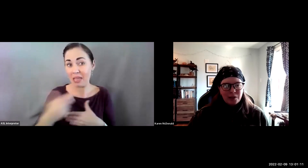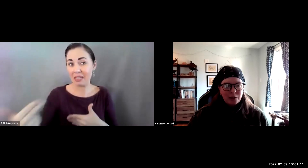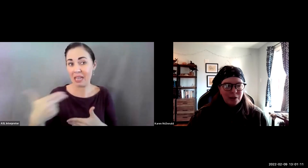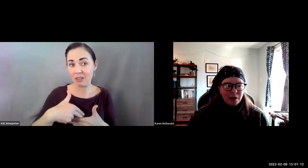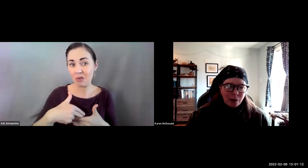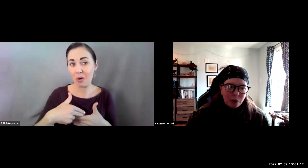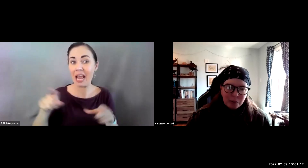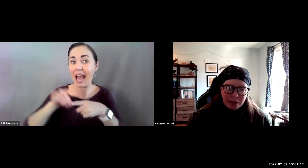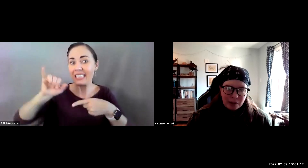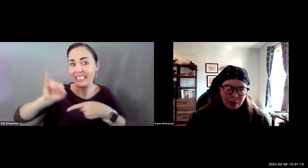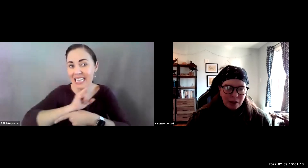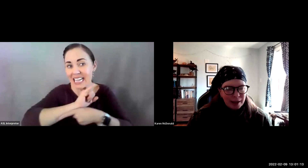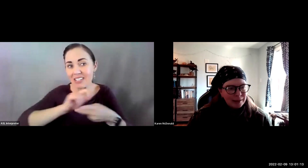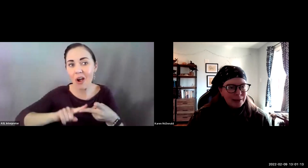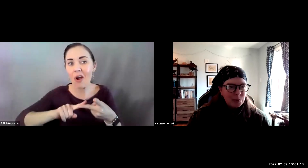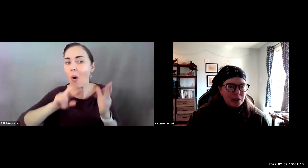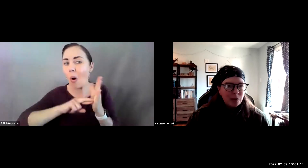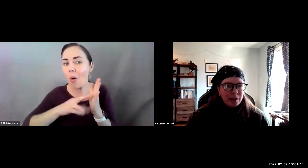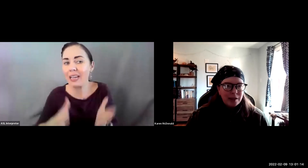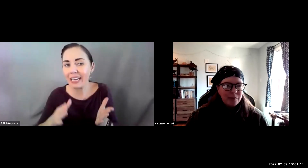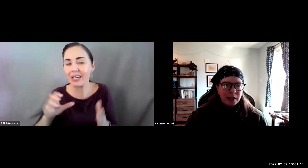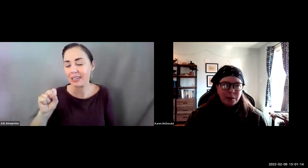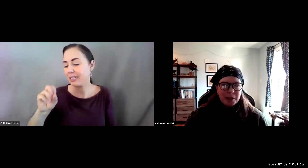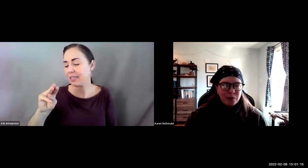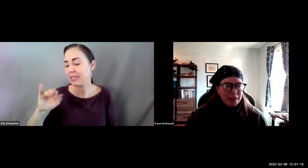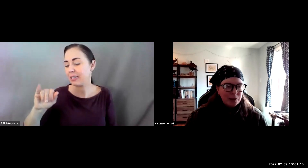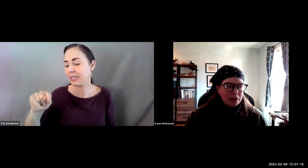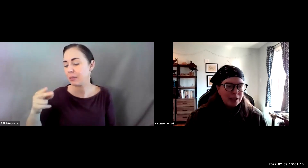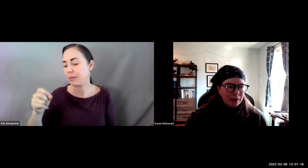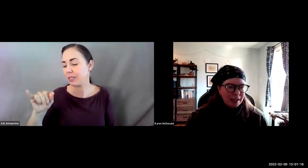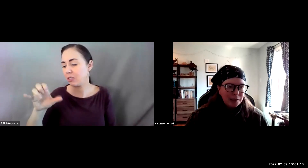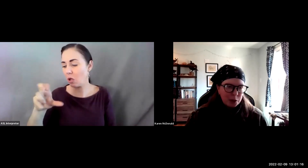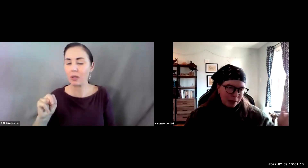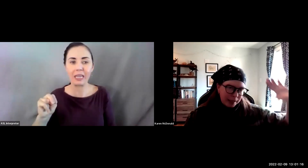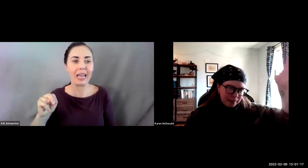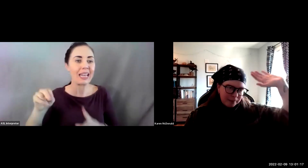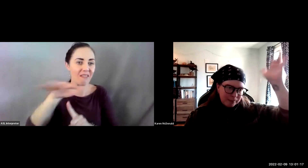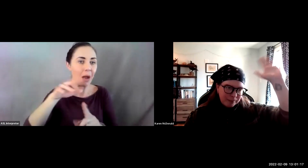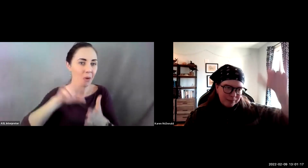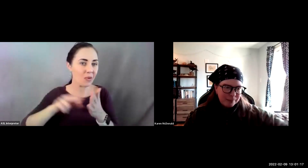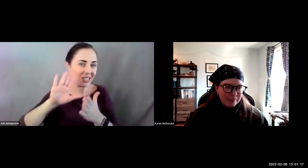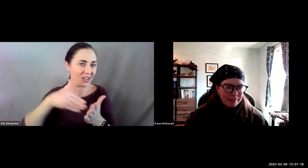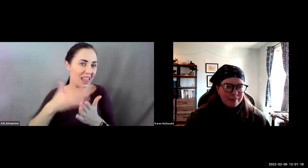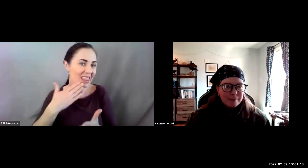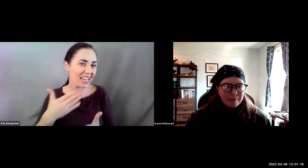an intern or researcher at the Smithsonian Environmental Research Center. Thanks for joining.